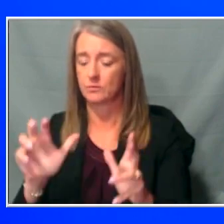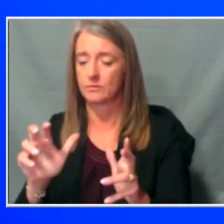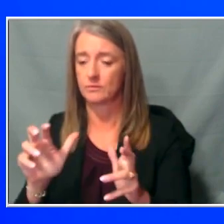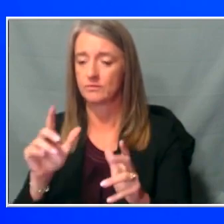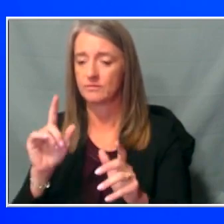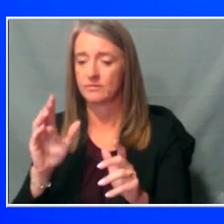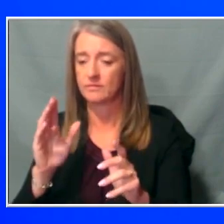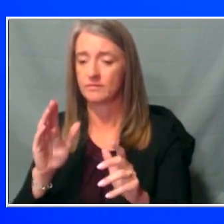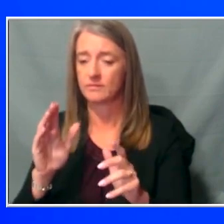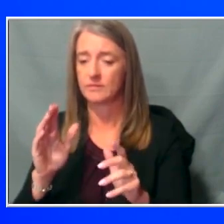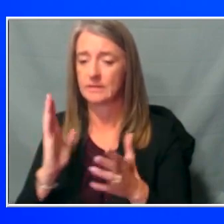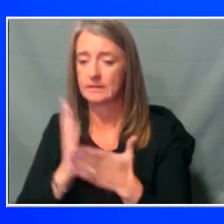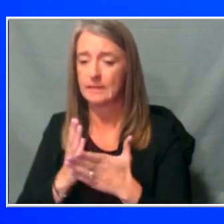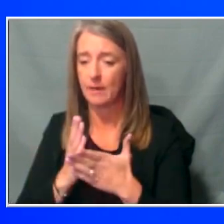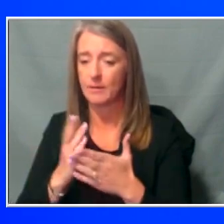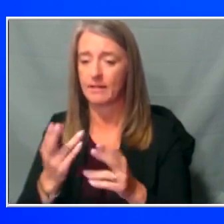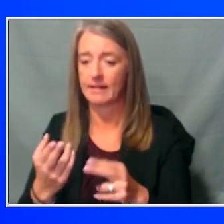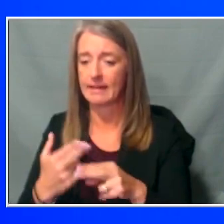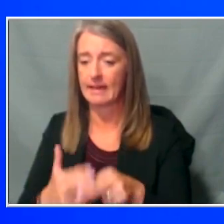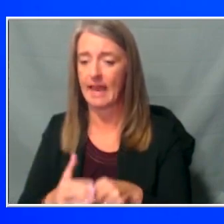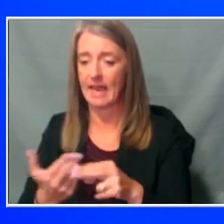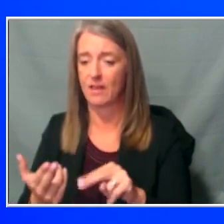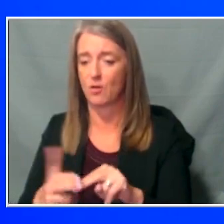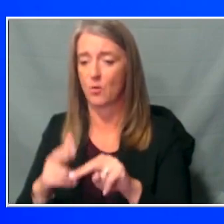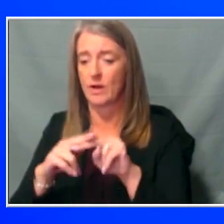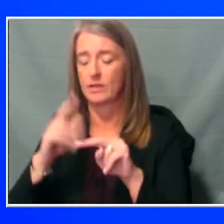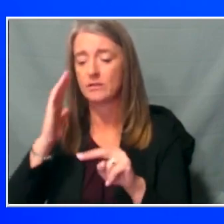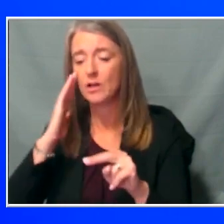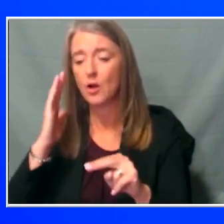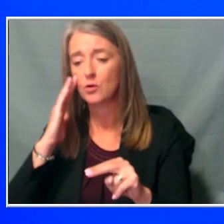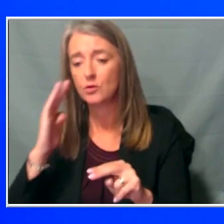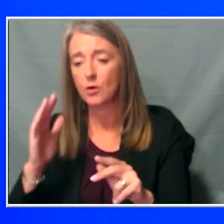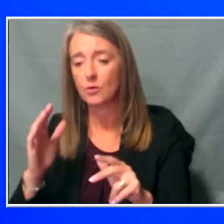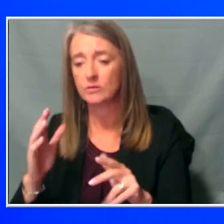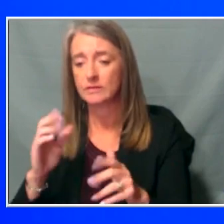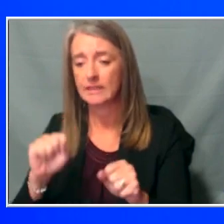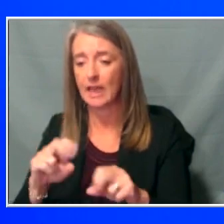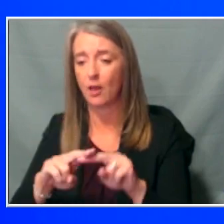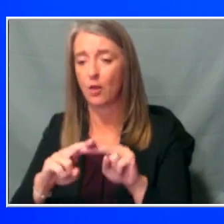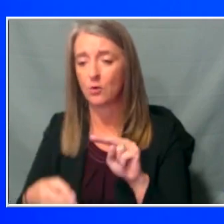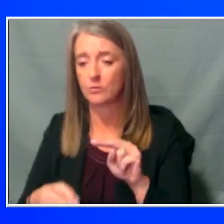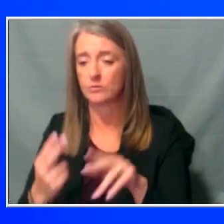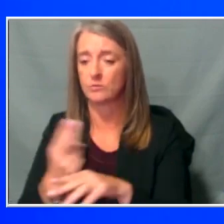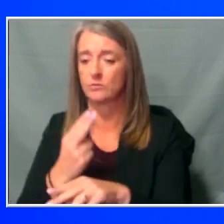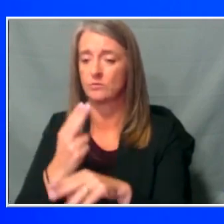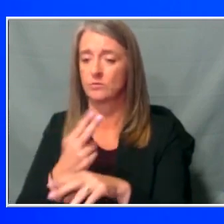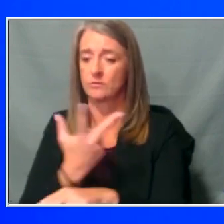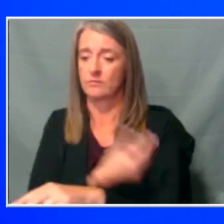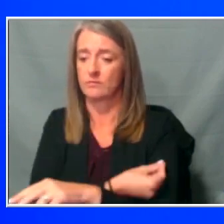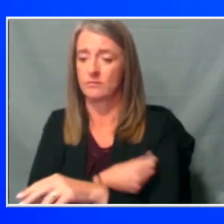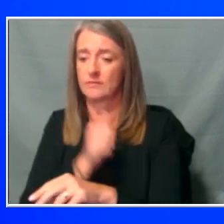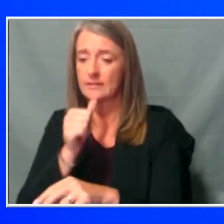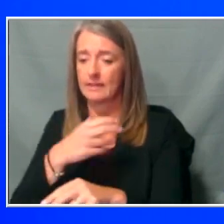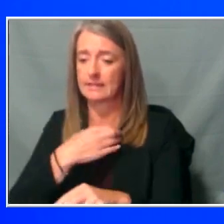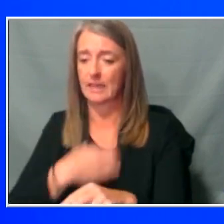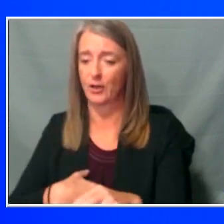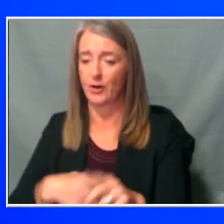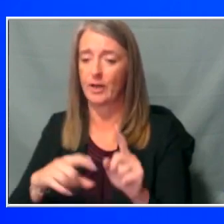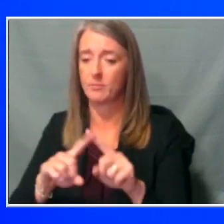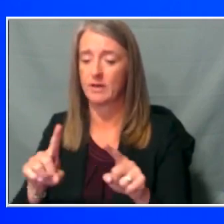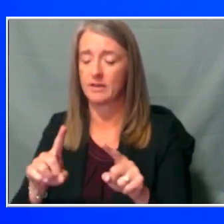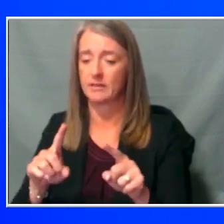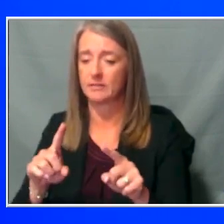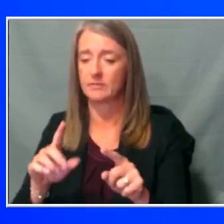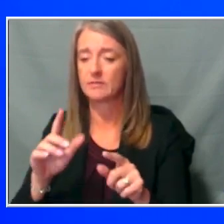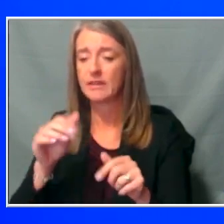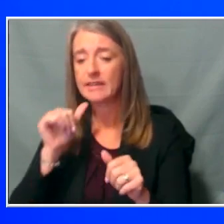come off of it and then gain the weight, because I do know that you can just lose the weight by taking it and you're not as hungry. But if I ever